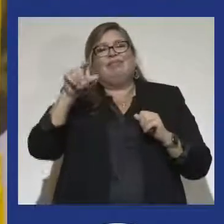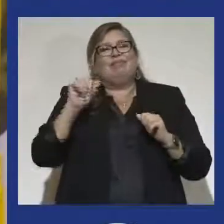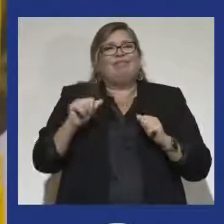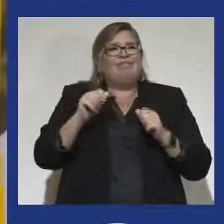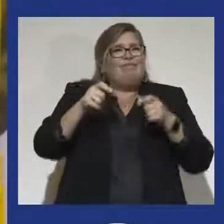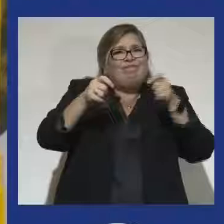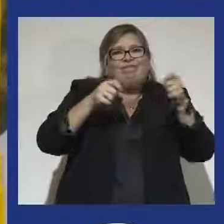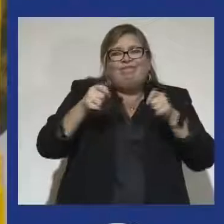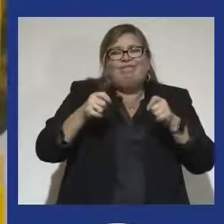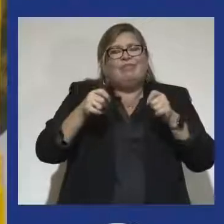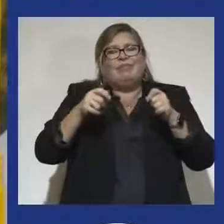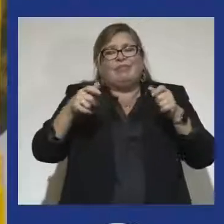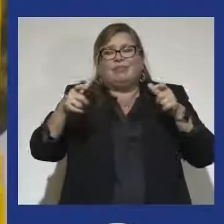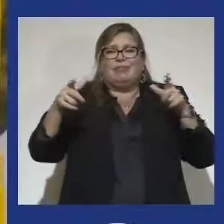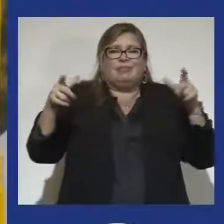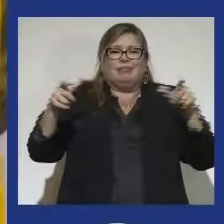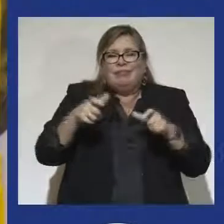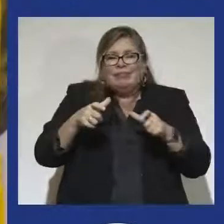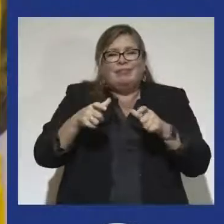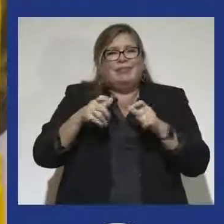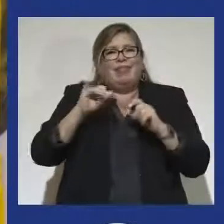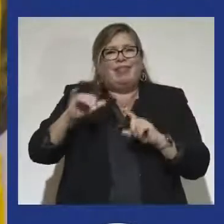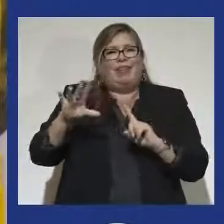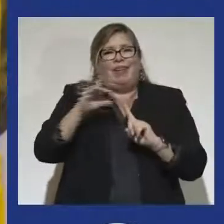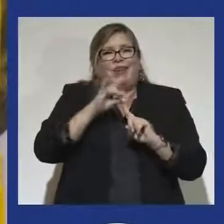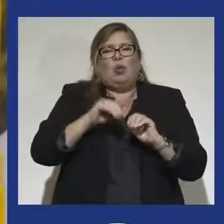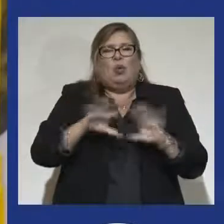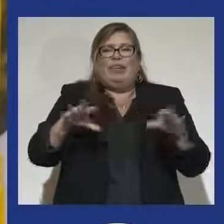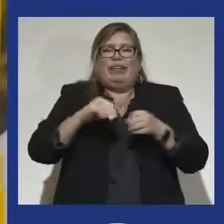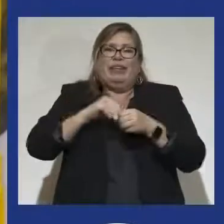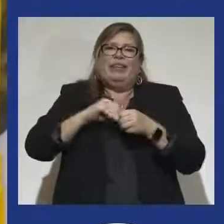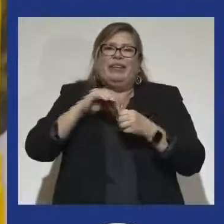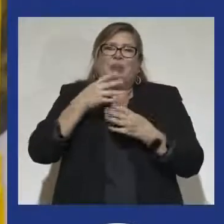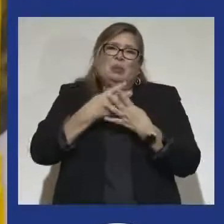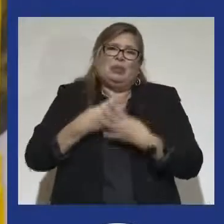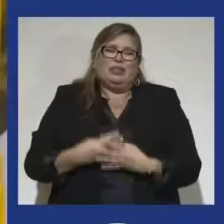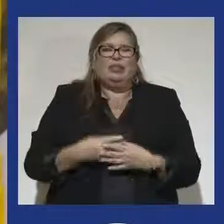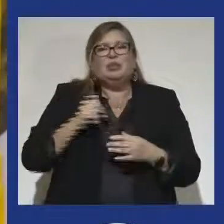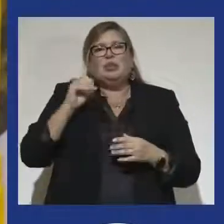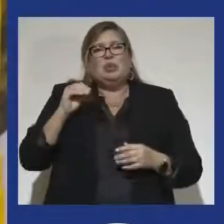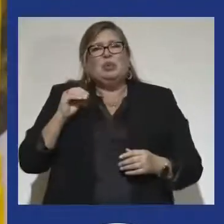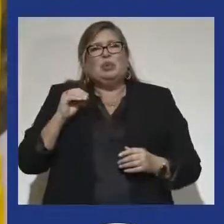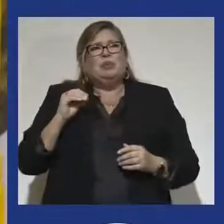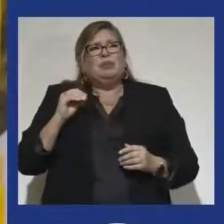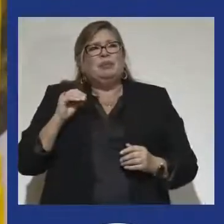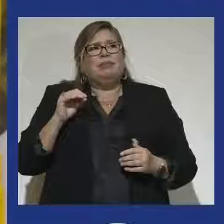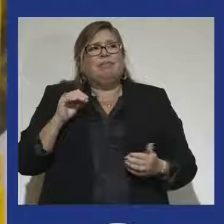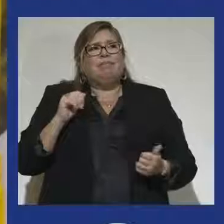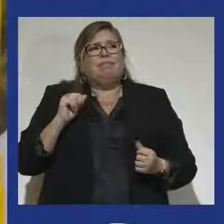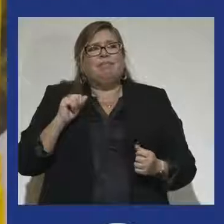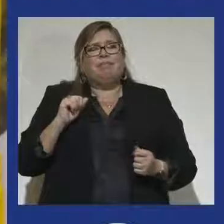and reduce the spread in the prisons. So it is a slightly different